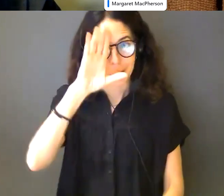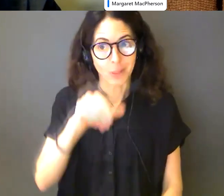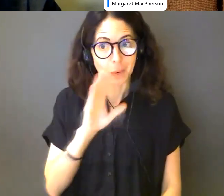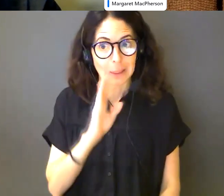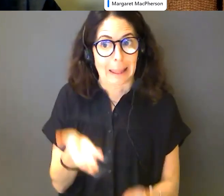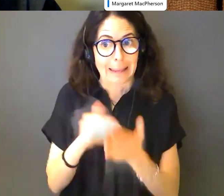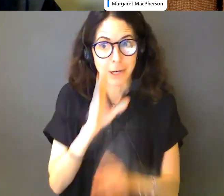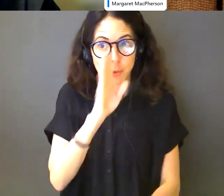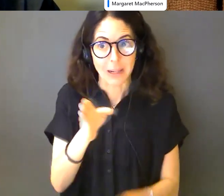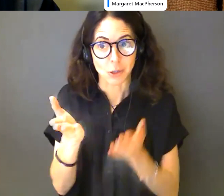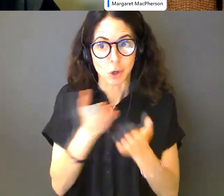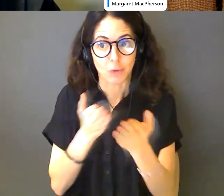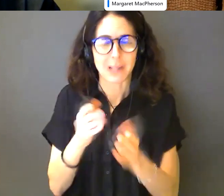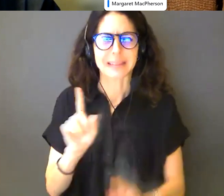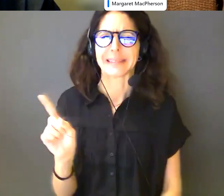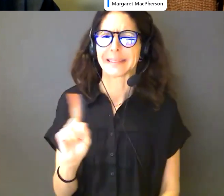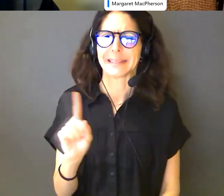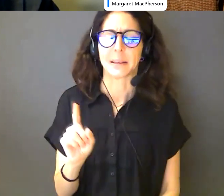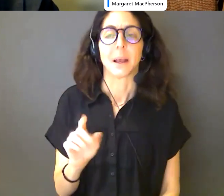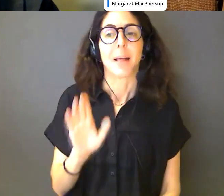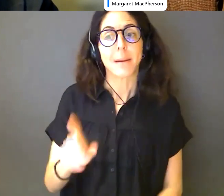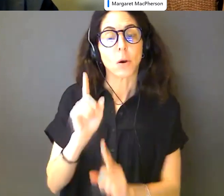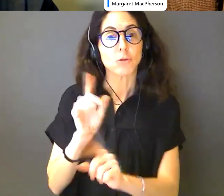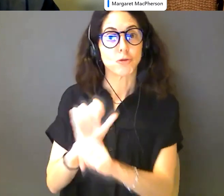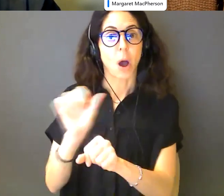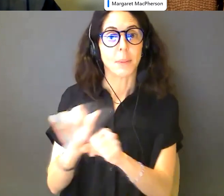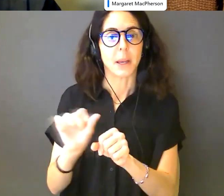They're there to serve the communities.